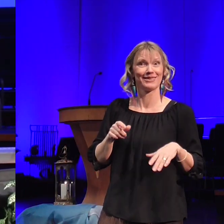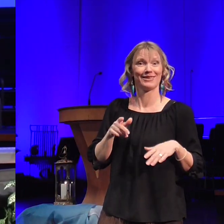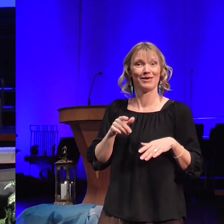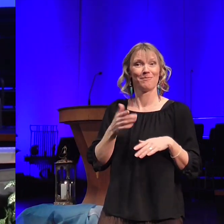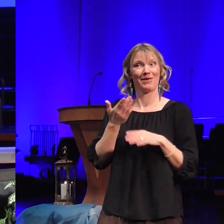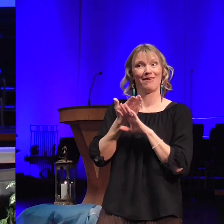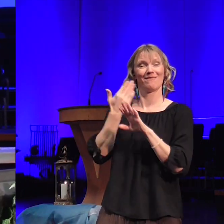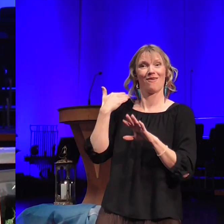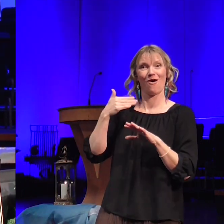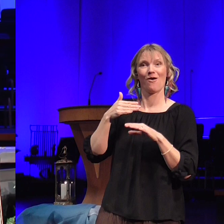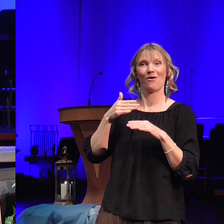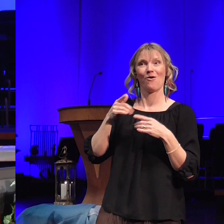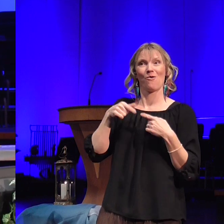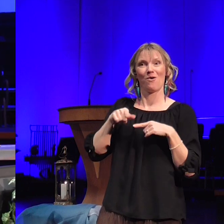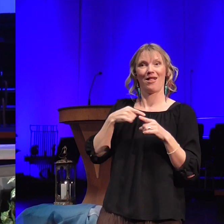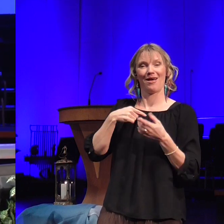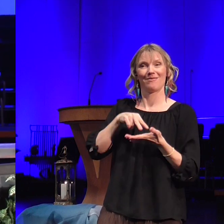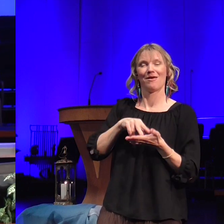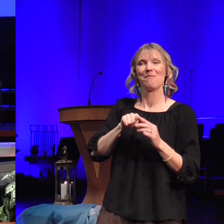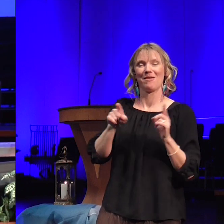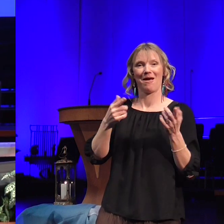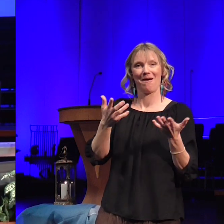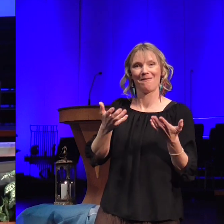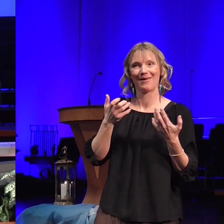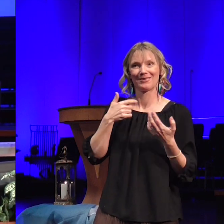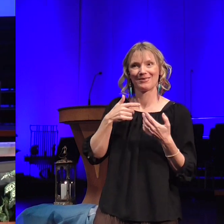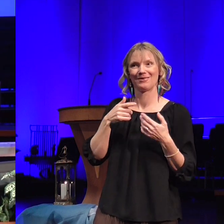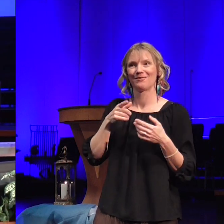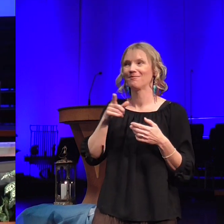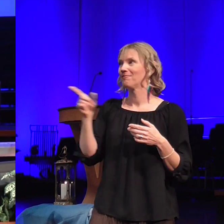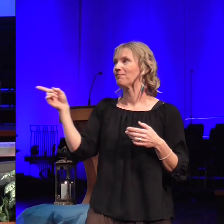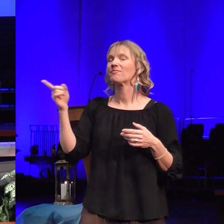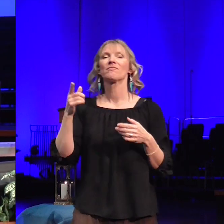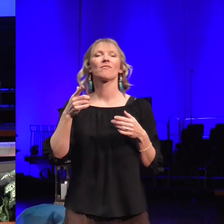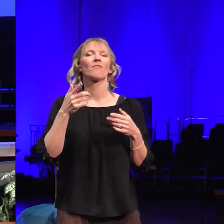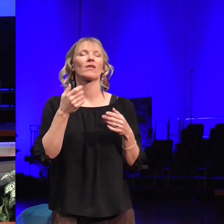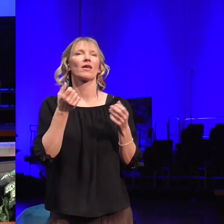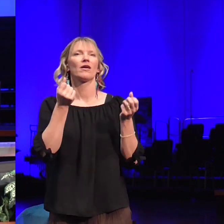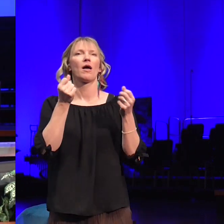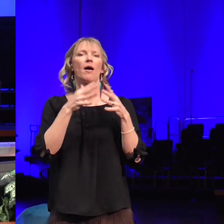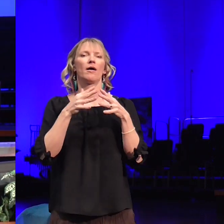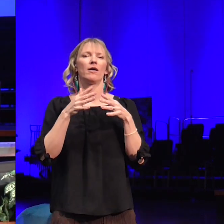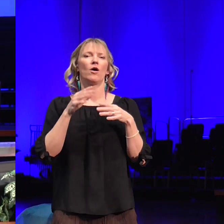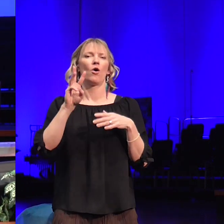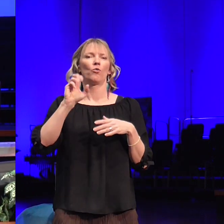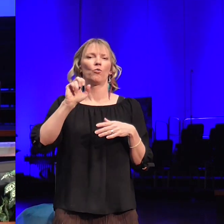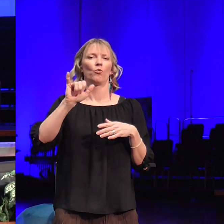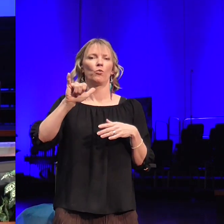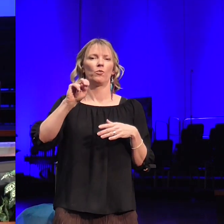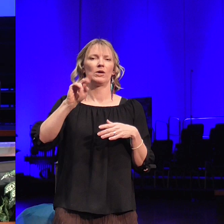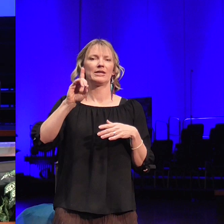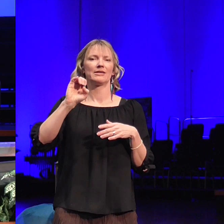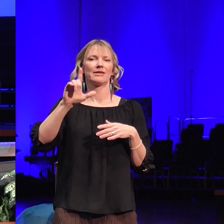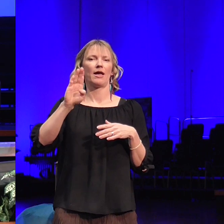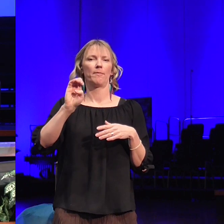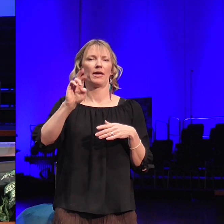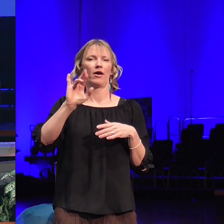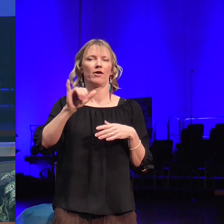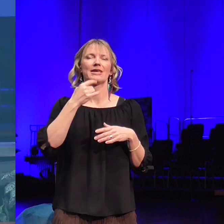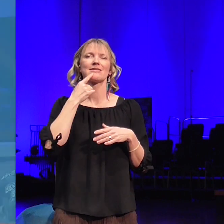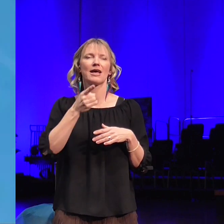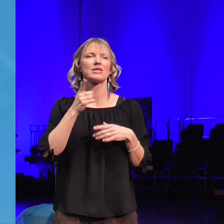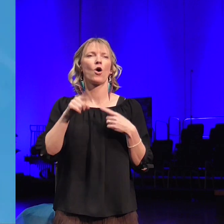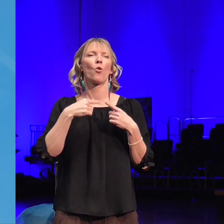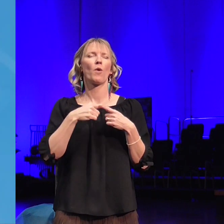saying. I'd like to close with a reading from American novelist Wendell Berry, who says, "When despair